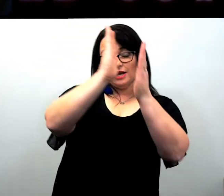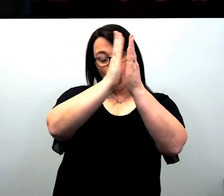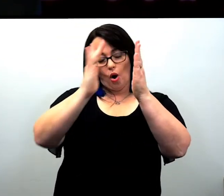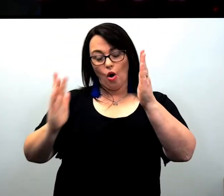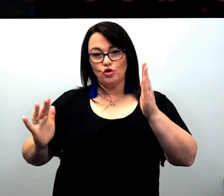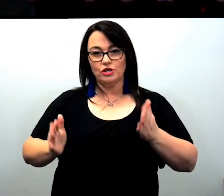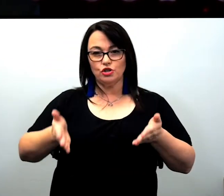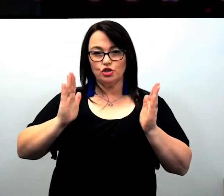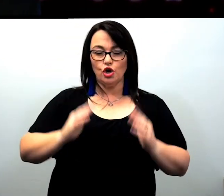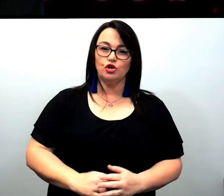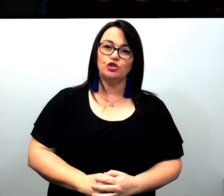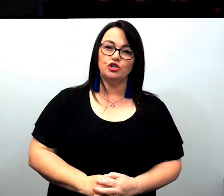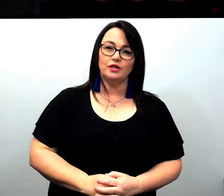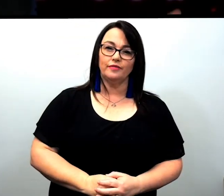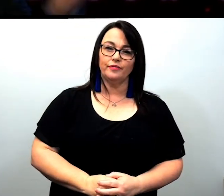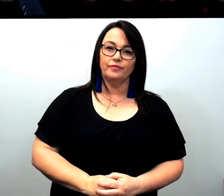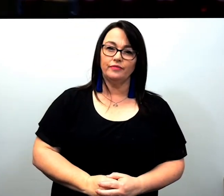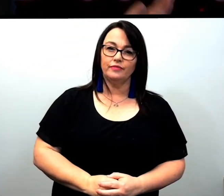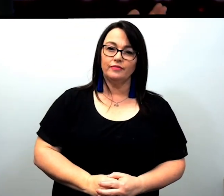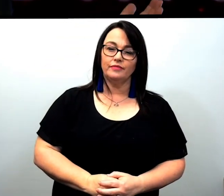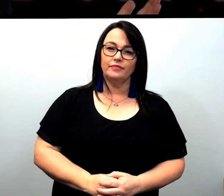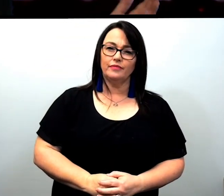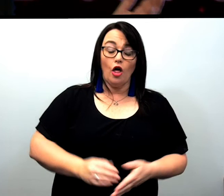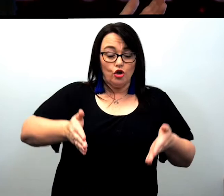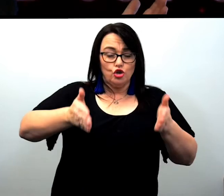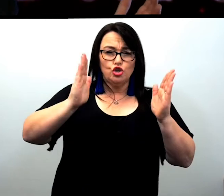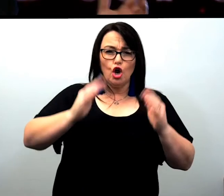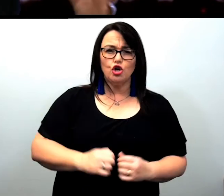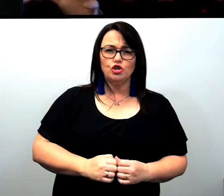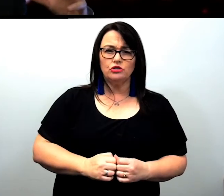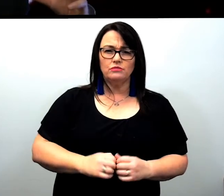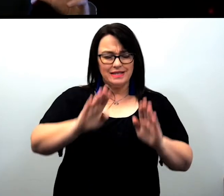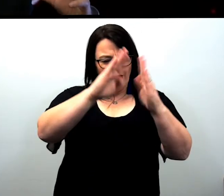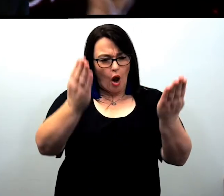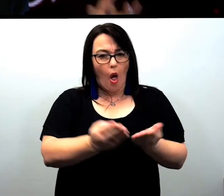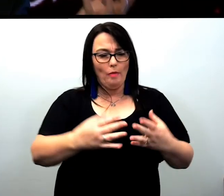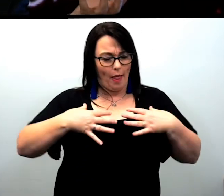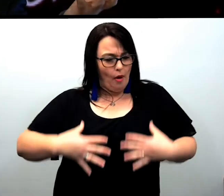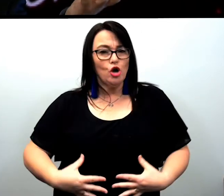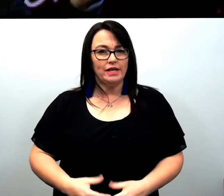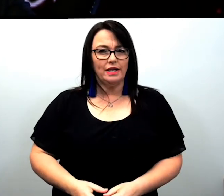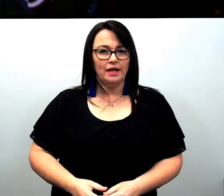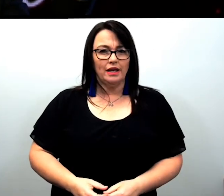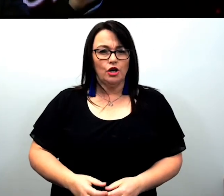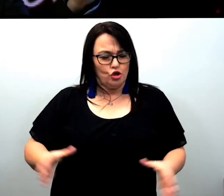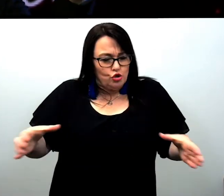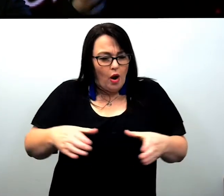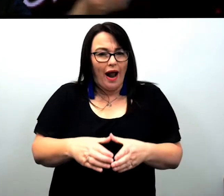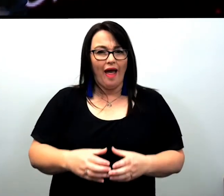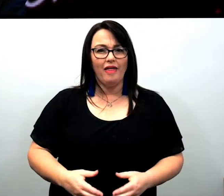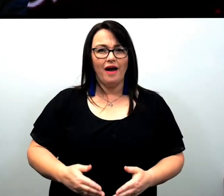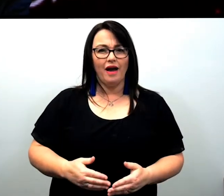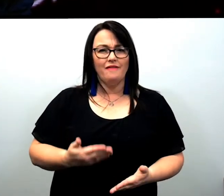denomination. The church is the global body of kingdom people being a vehicle for revival